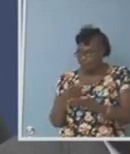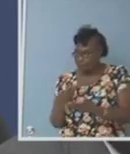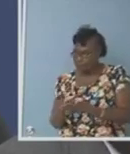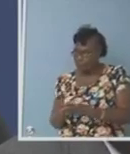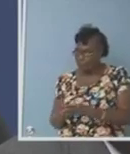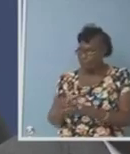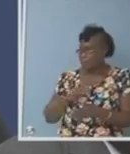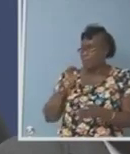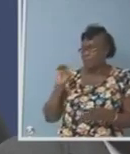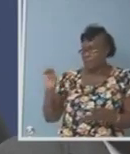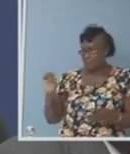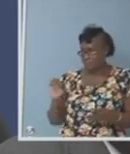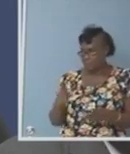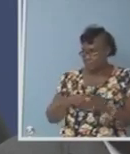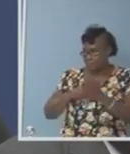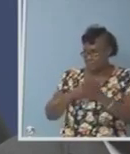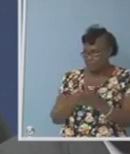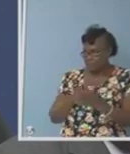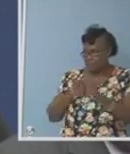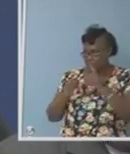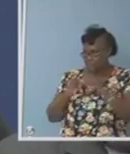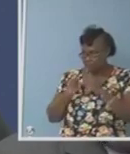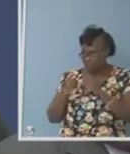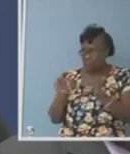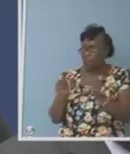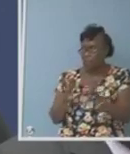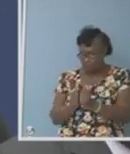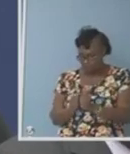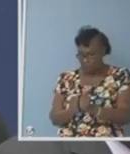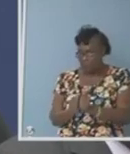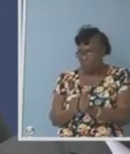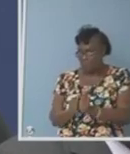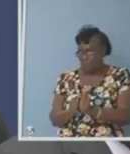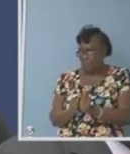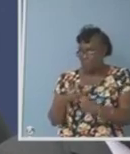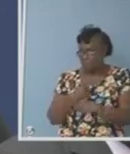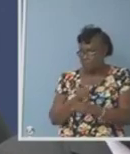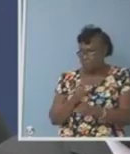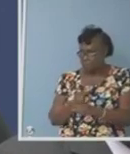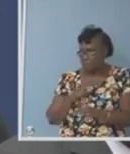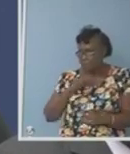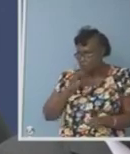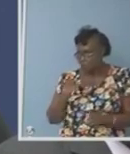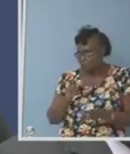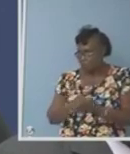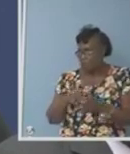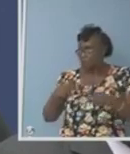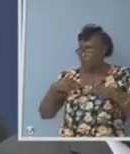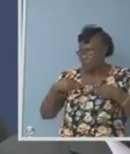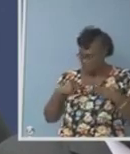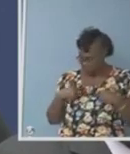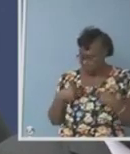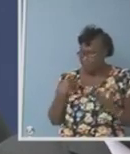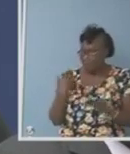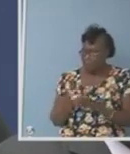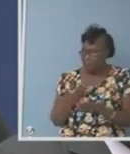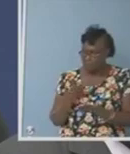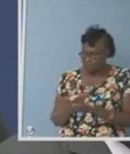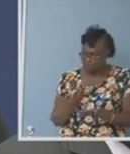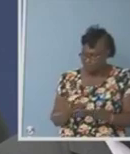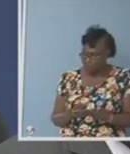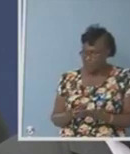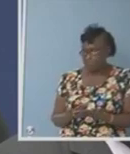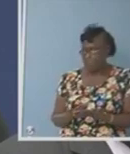have already started talking with a view to ensuring that we have the necessary funding to deal